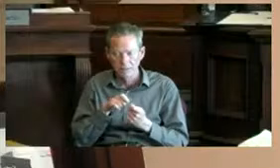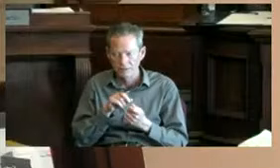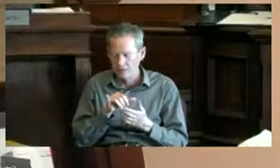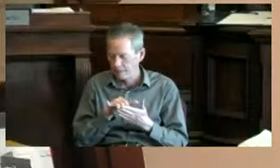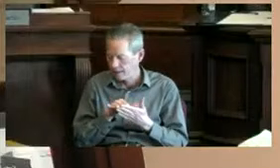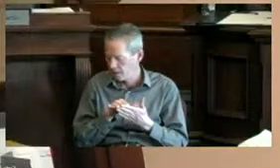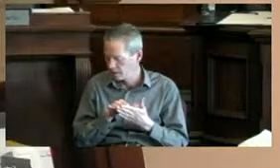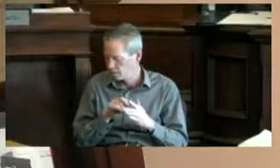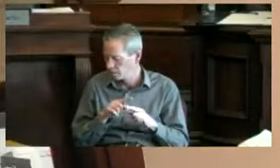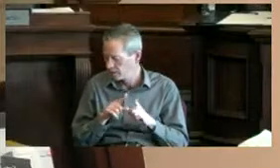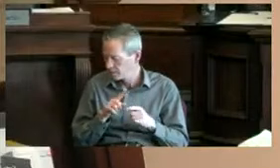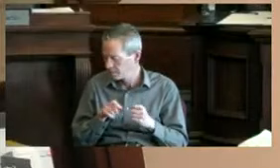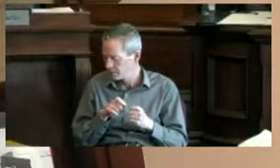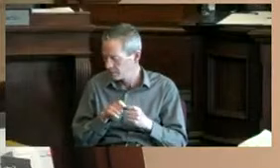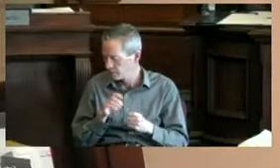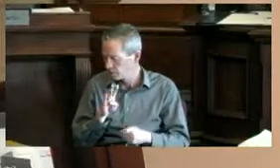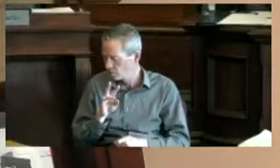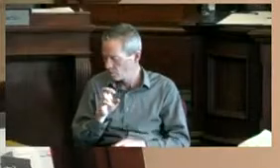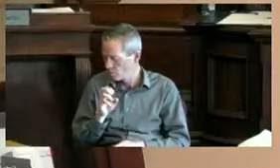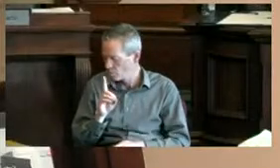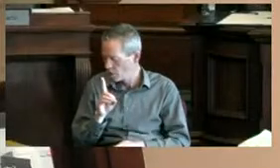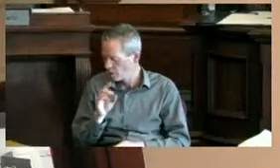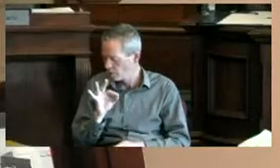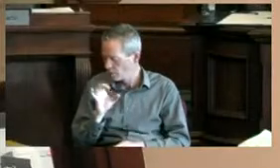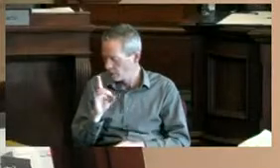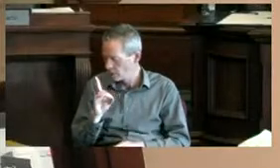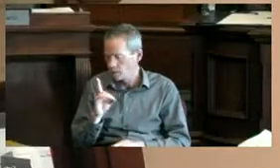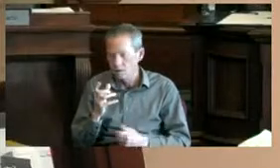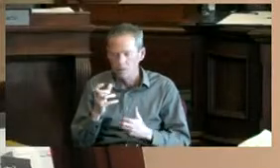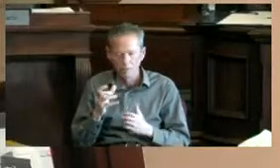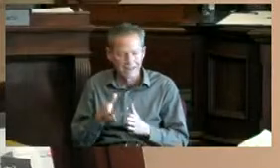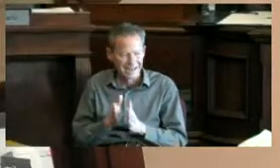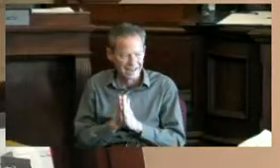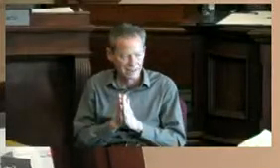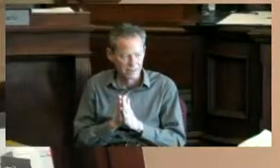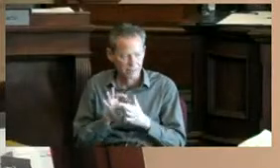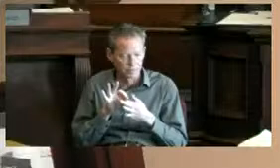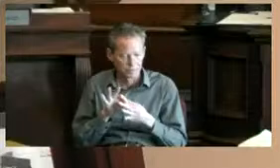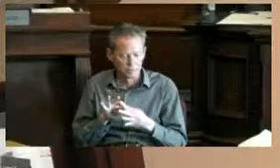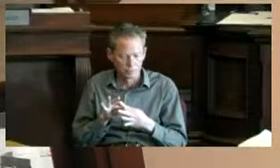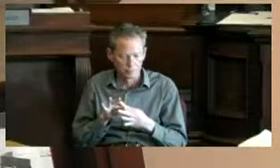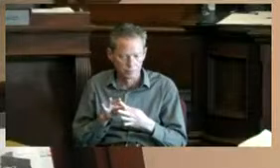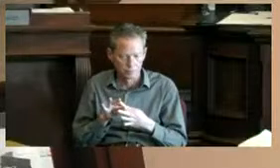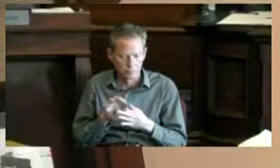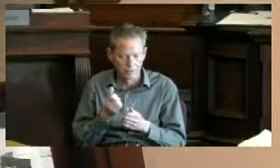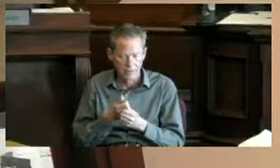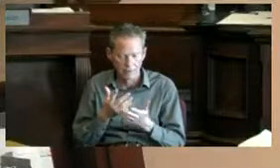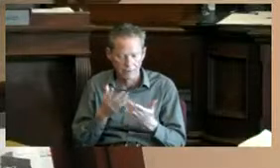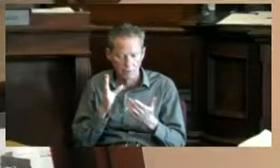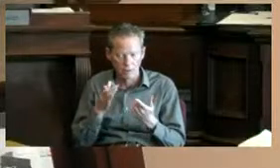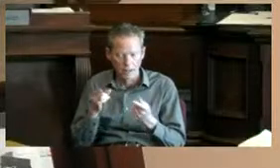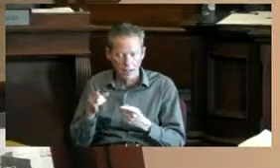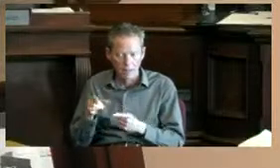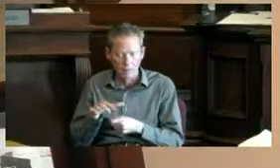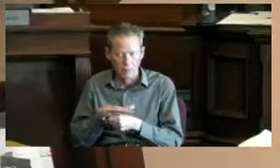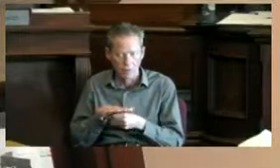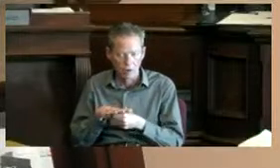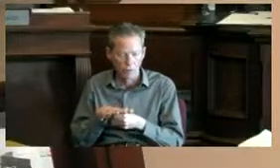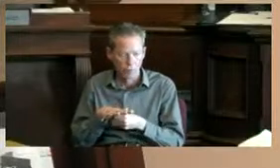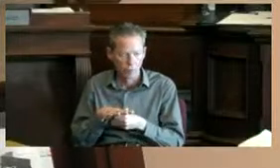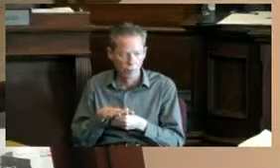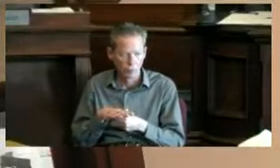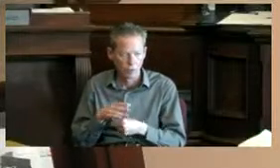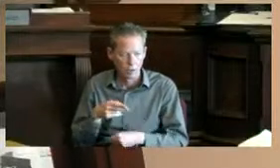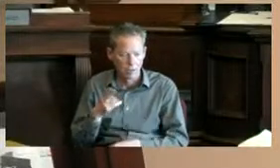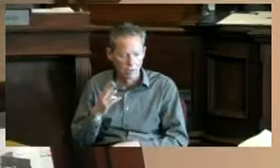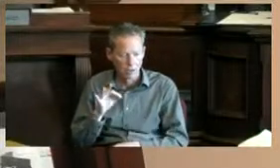this item, but specific to brownfields. I just wanted to ask, related to everything that's going to happen around the